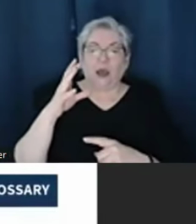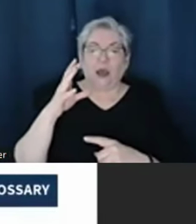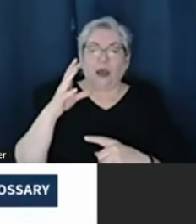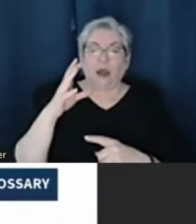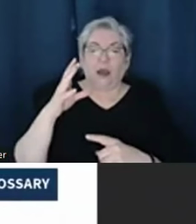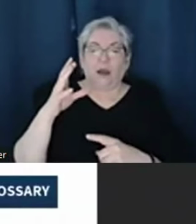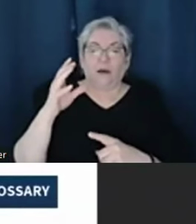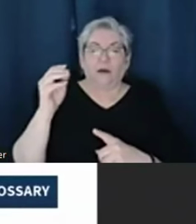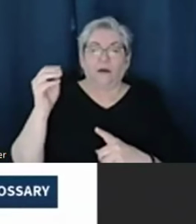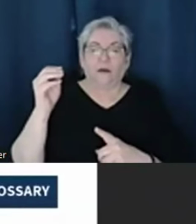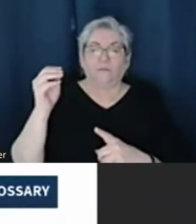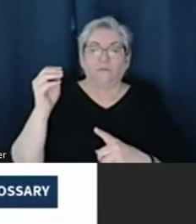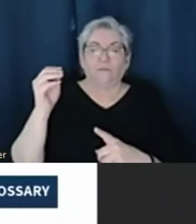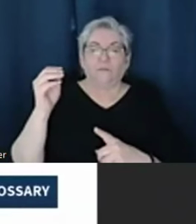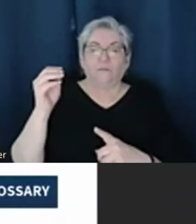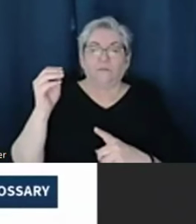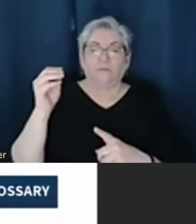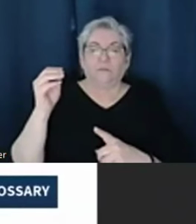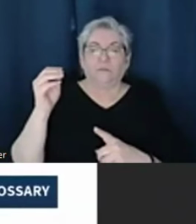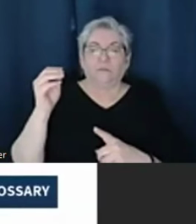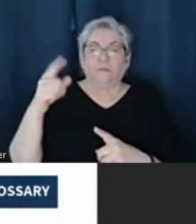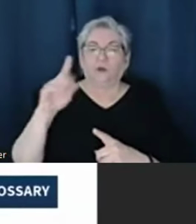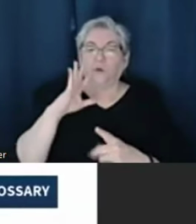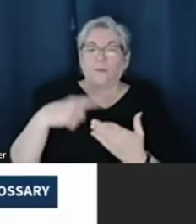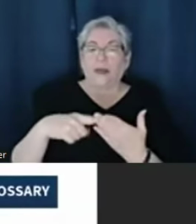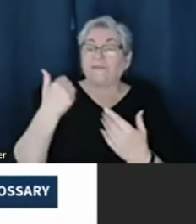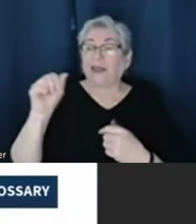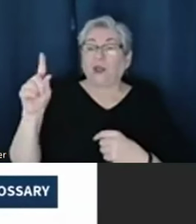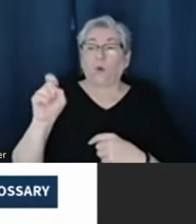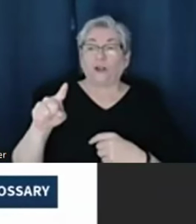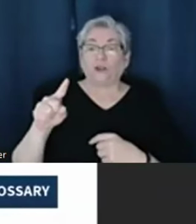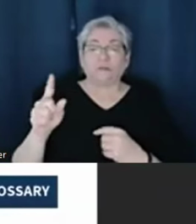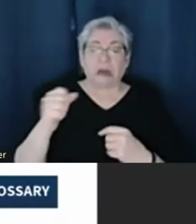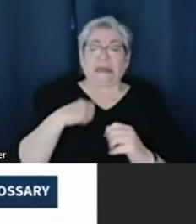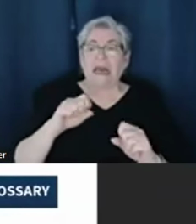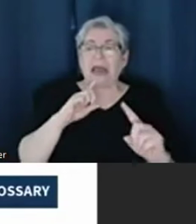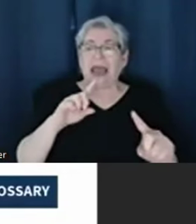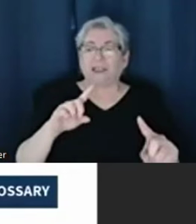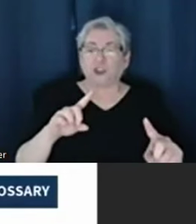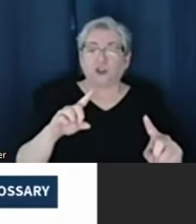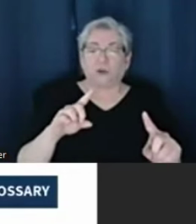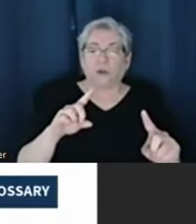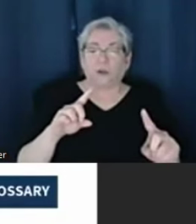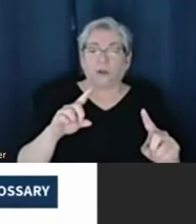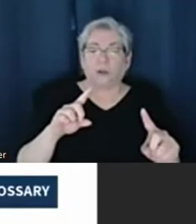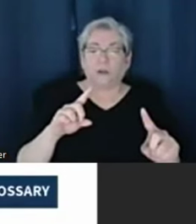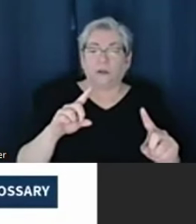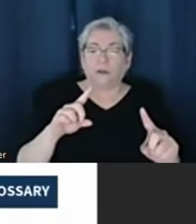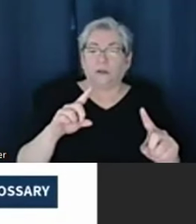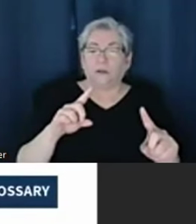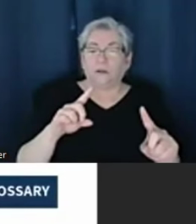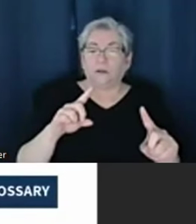If there are any questions, I'd be glad to answer some of that. But we're still getting this to go live,